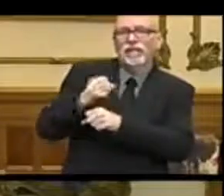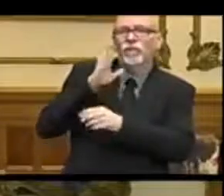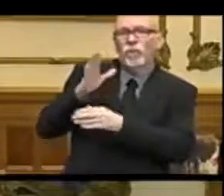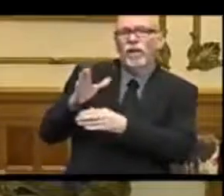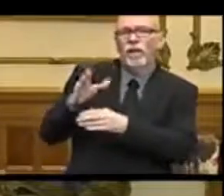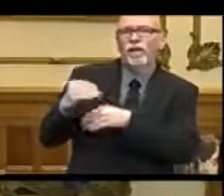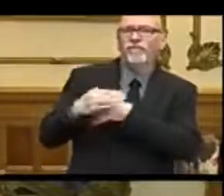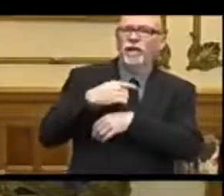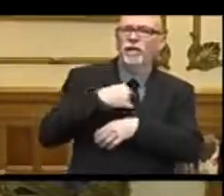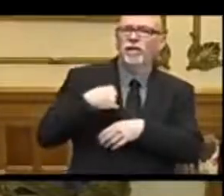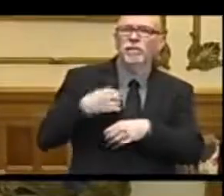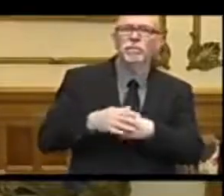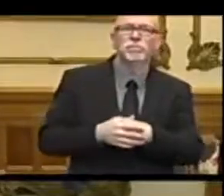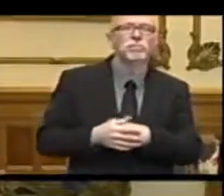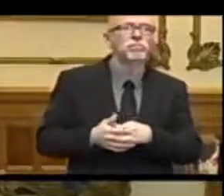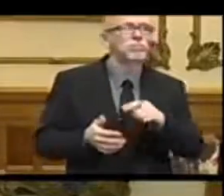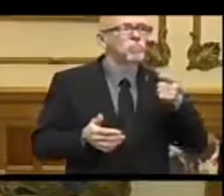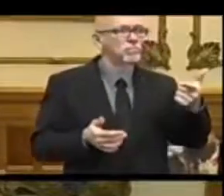Fred?